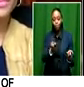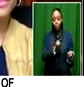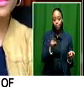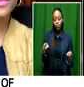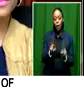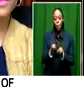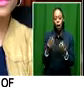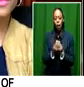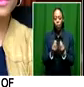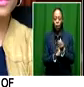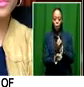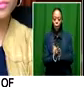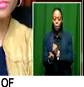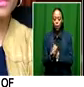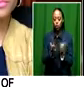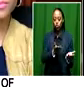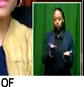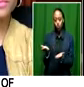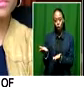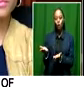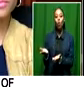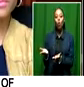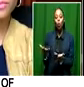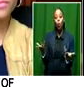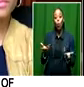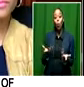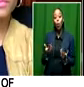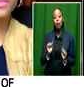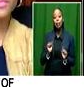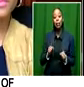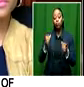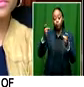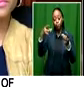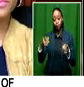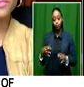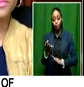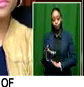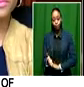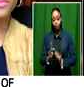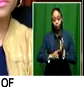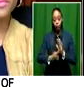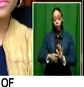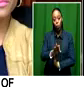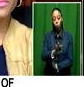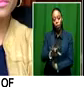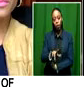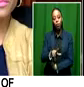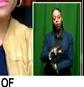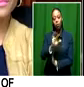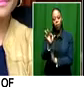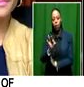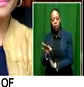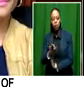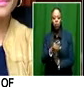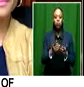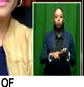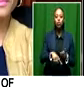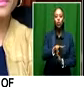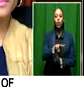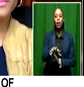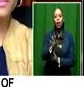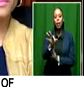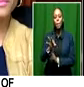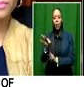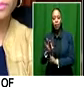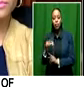see things coming like something like this coming out, where, I mean, just statistics showing that 37% and 28%